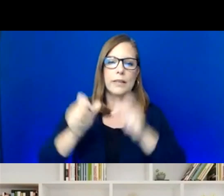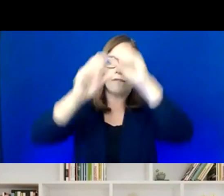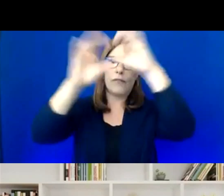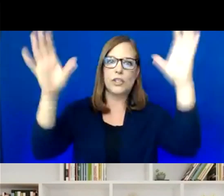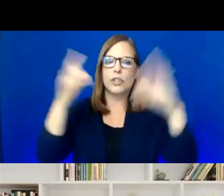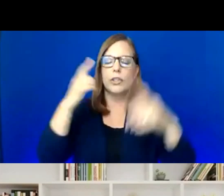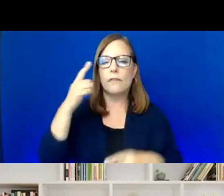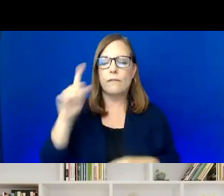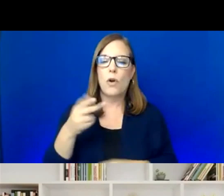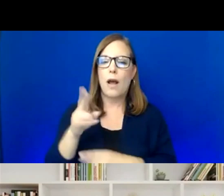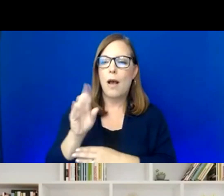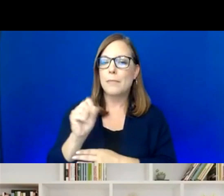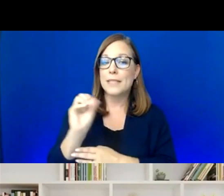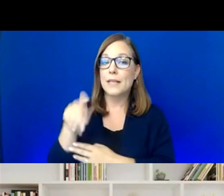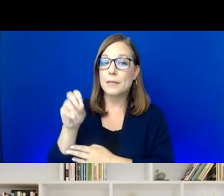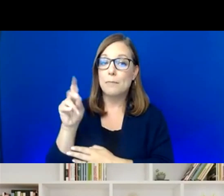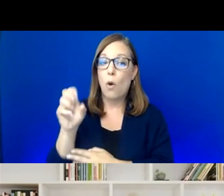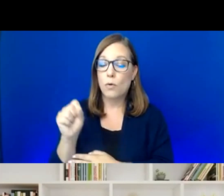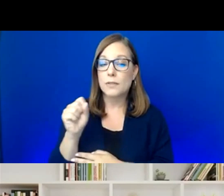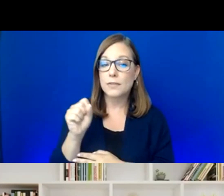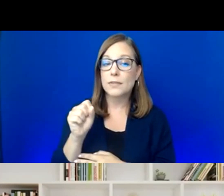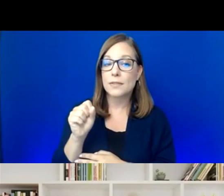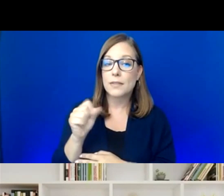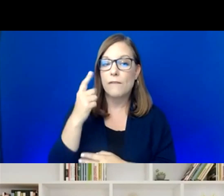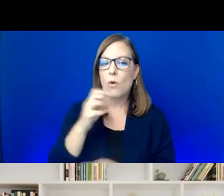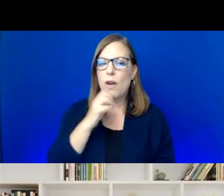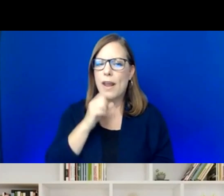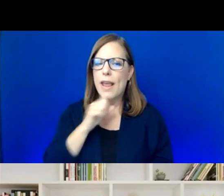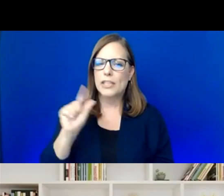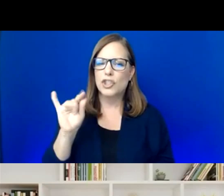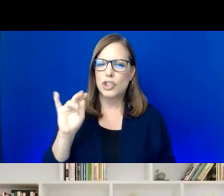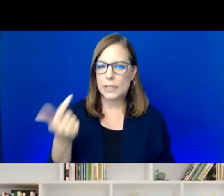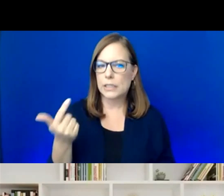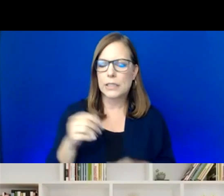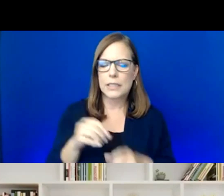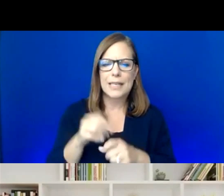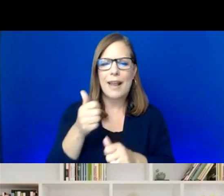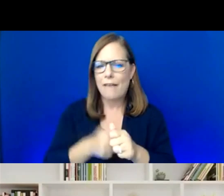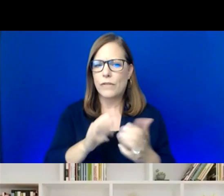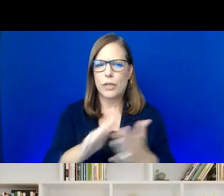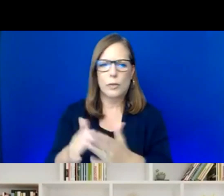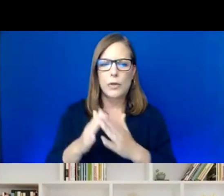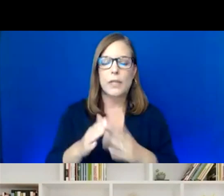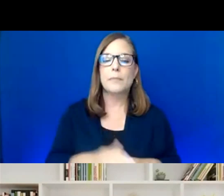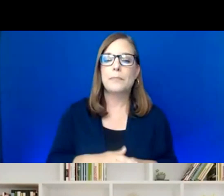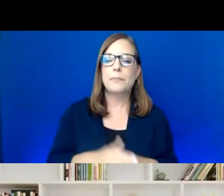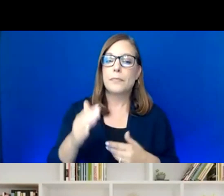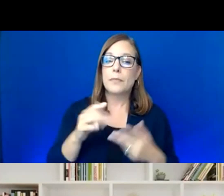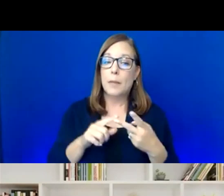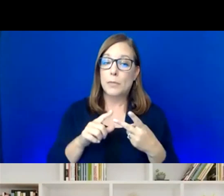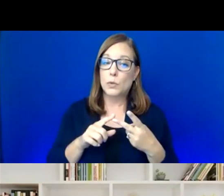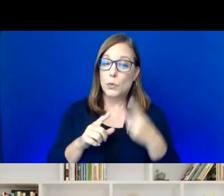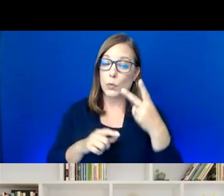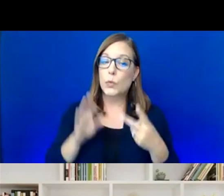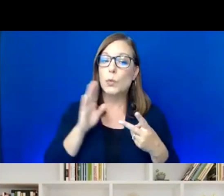every community. And then also we'll move into local perspectives. We'll hear from a couple local